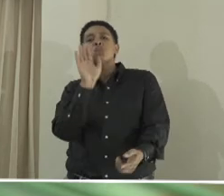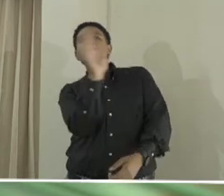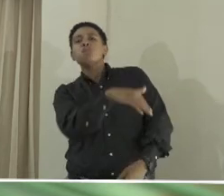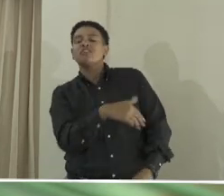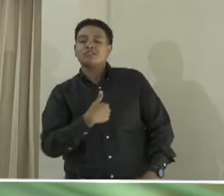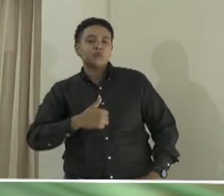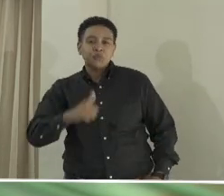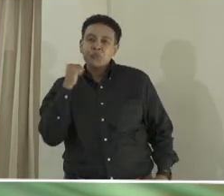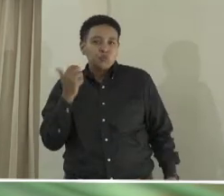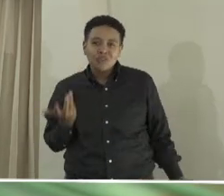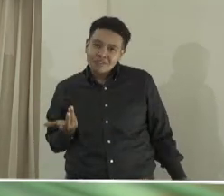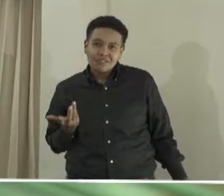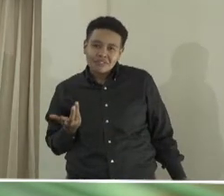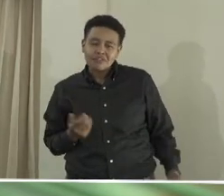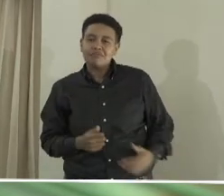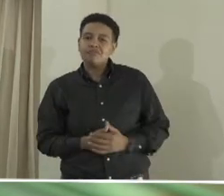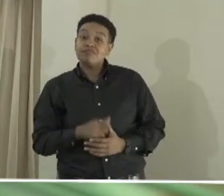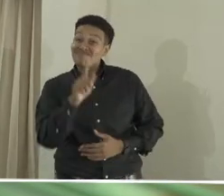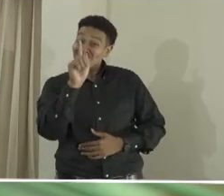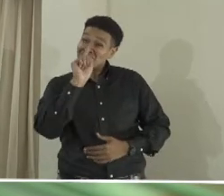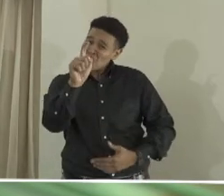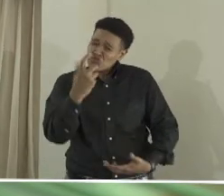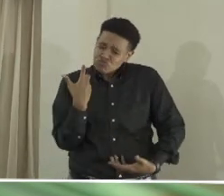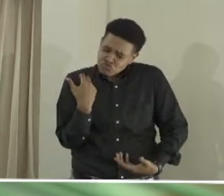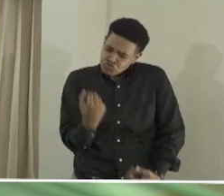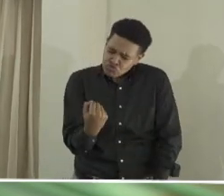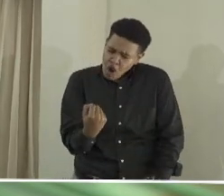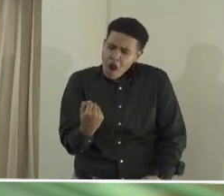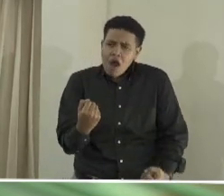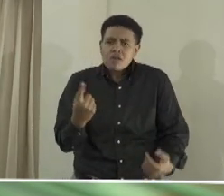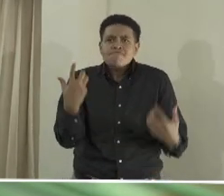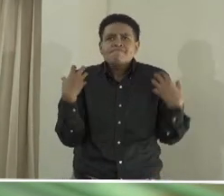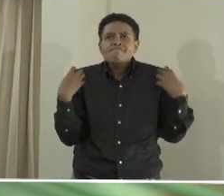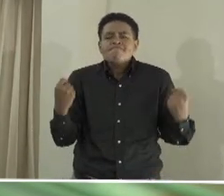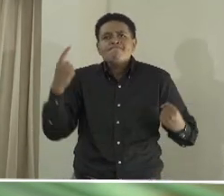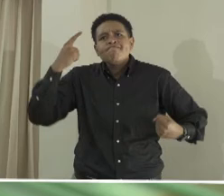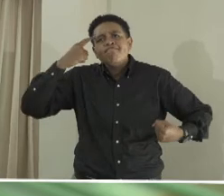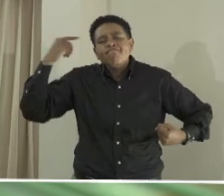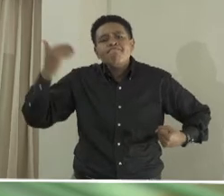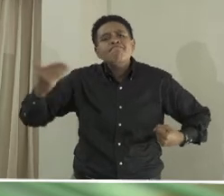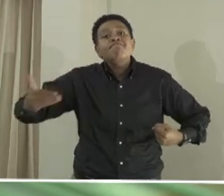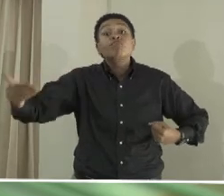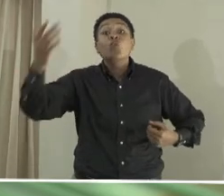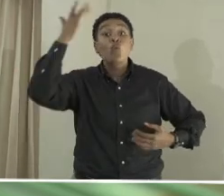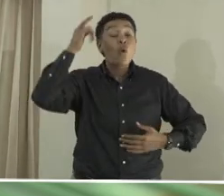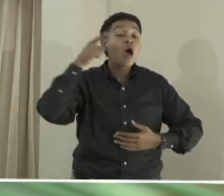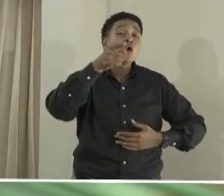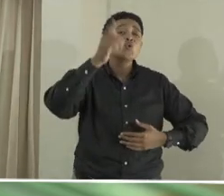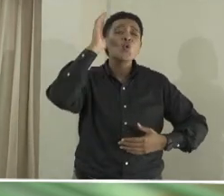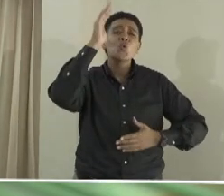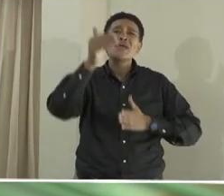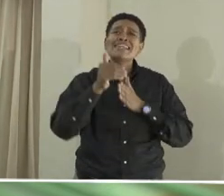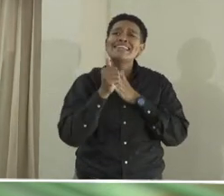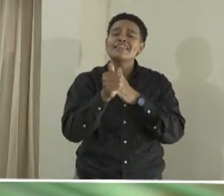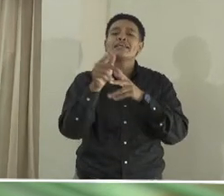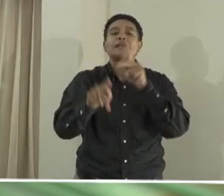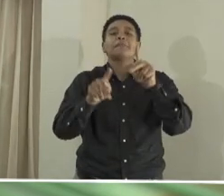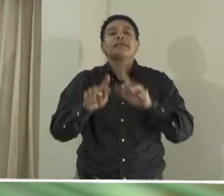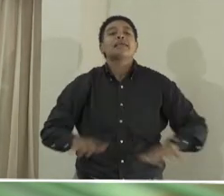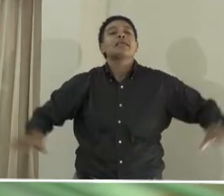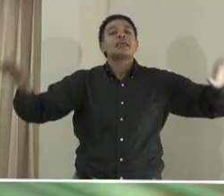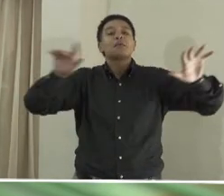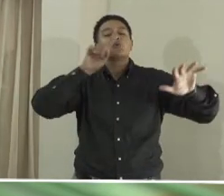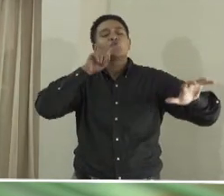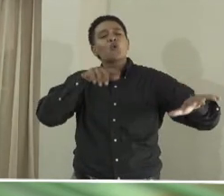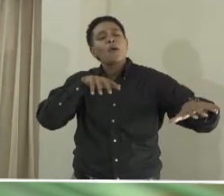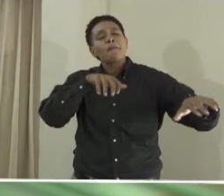you. Hallelujah. Be strong and courageous, because you will lead these people to